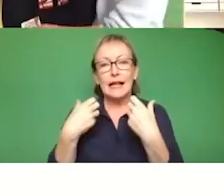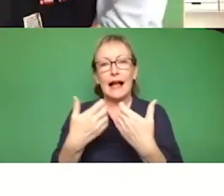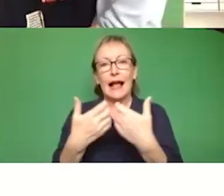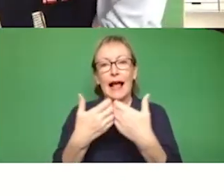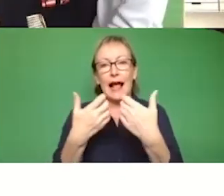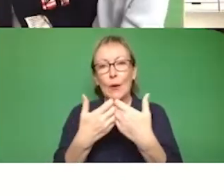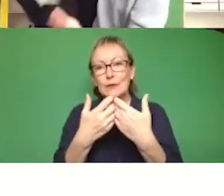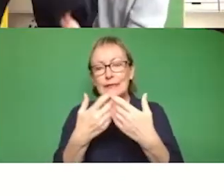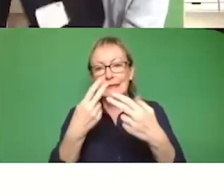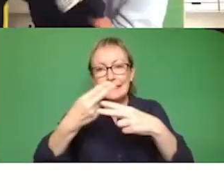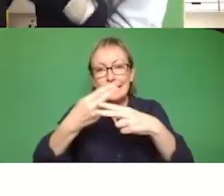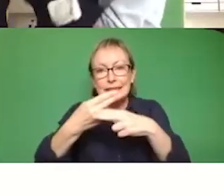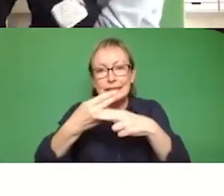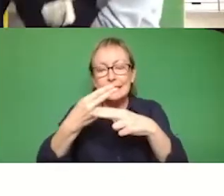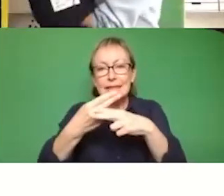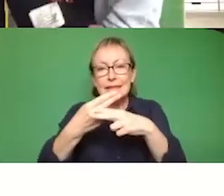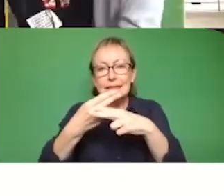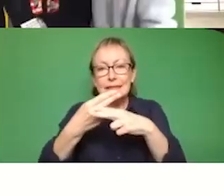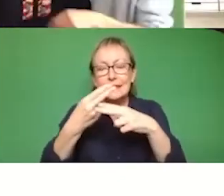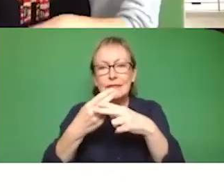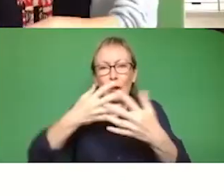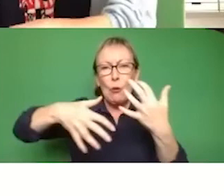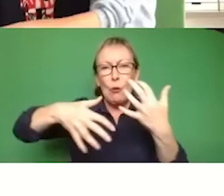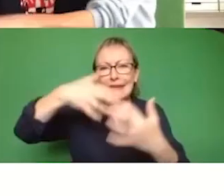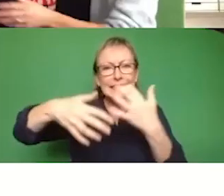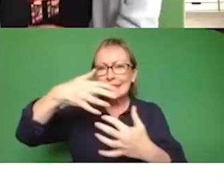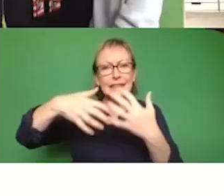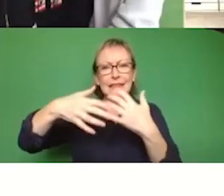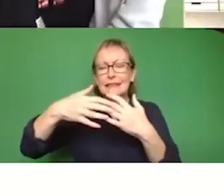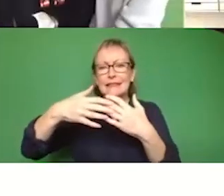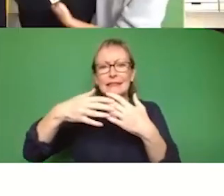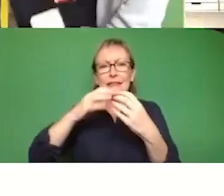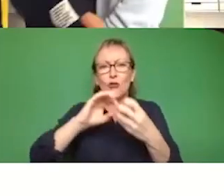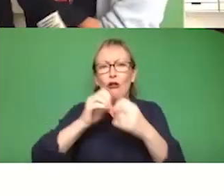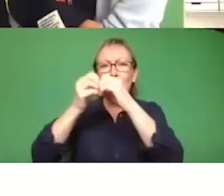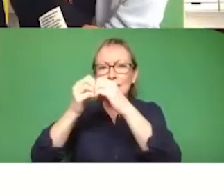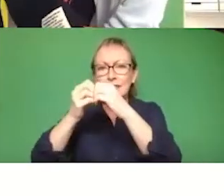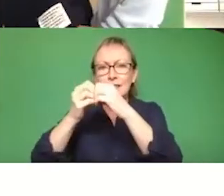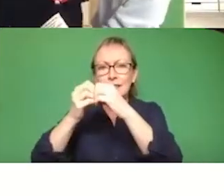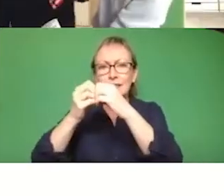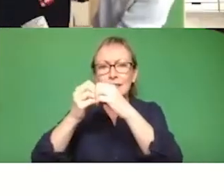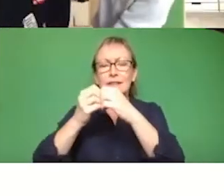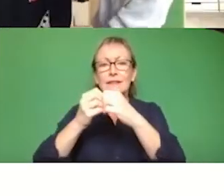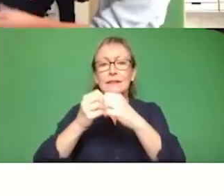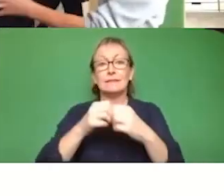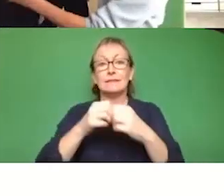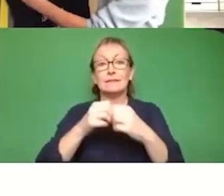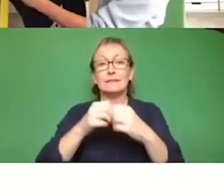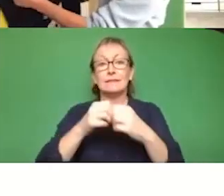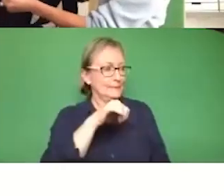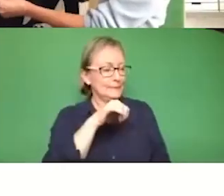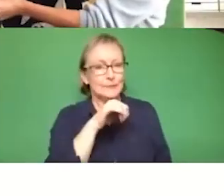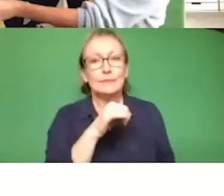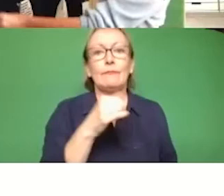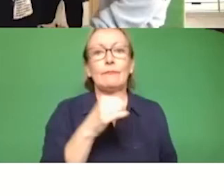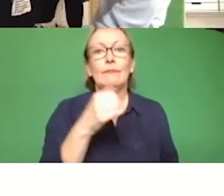intricate knits and the idiosyncratic knits often. This is from our current autumn winter collection,